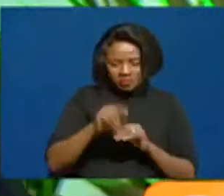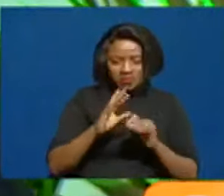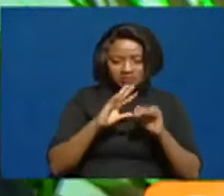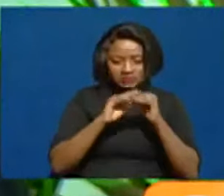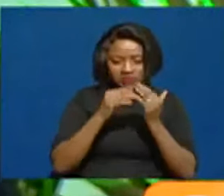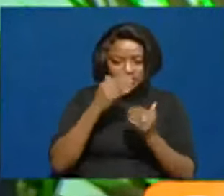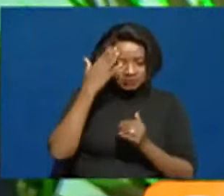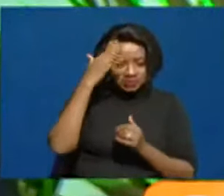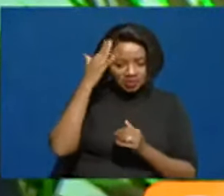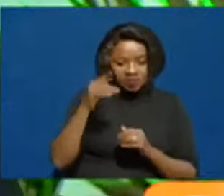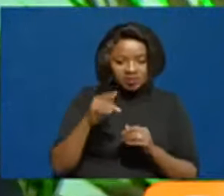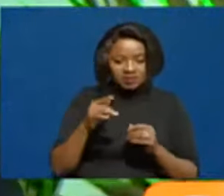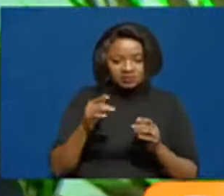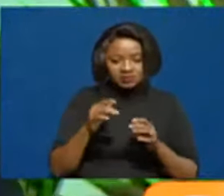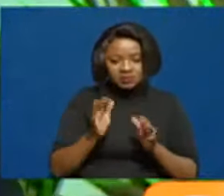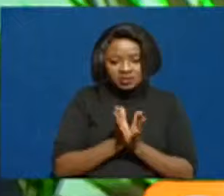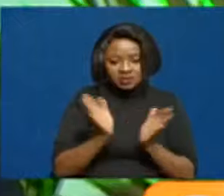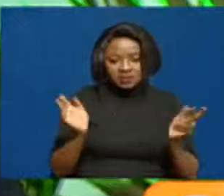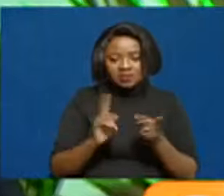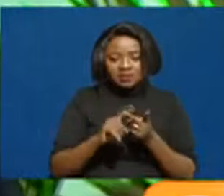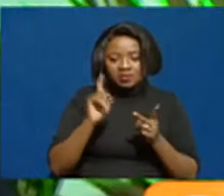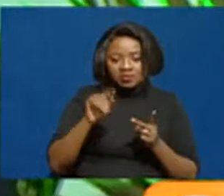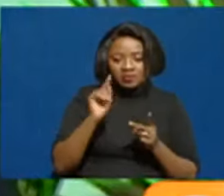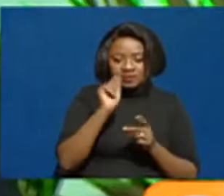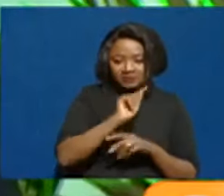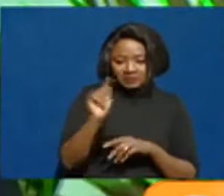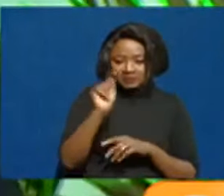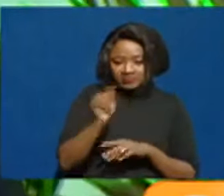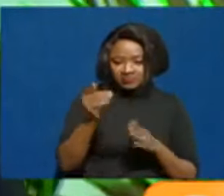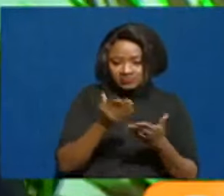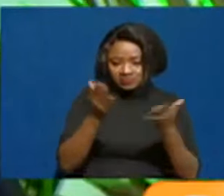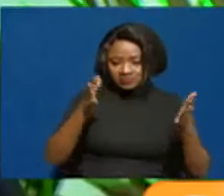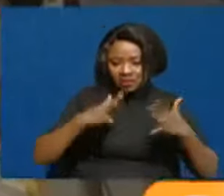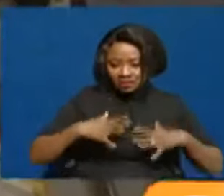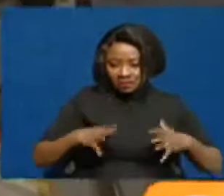There has to be education of the people to know that